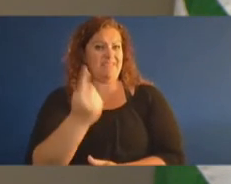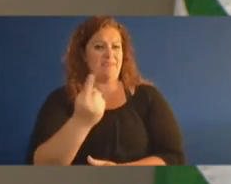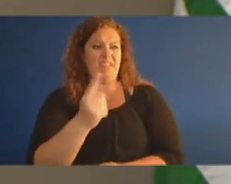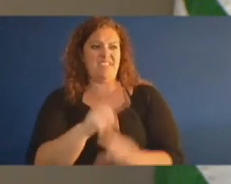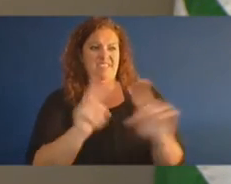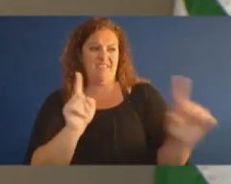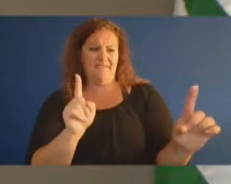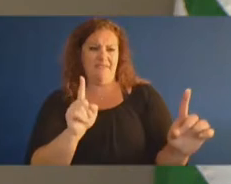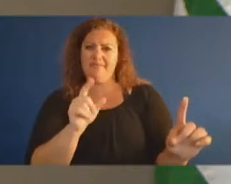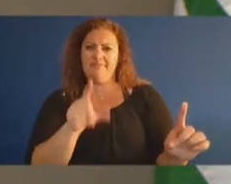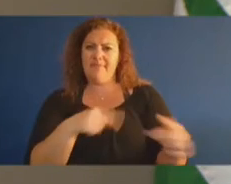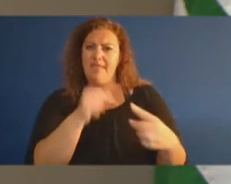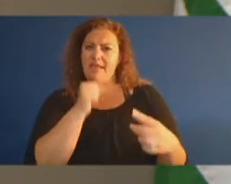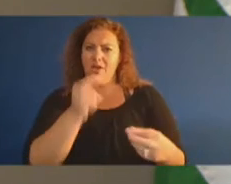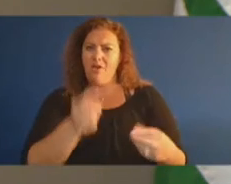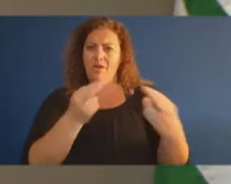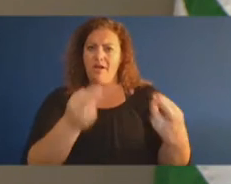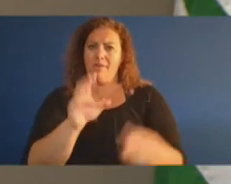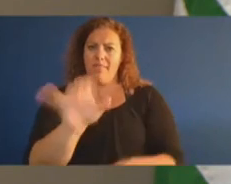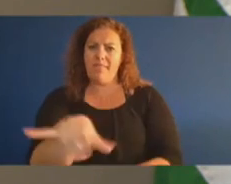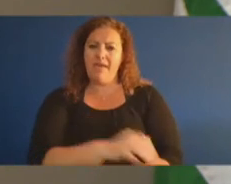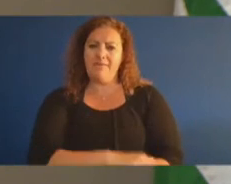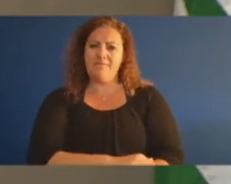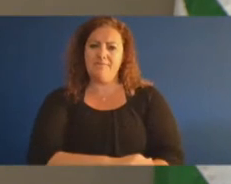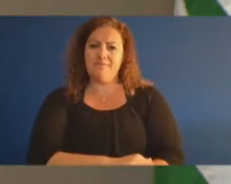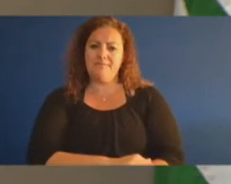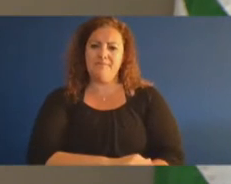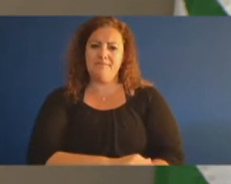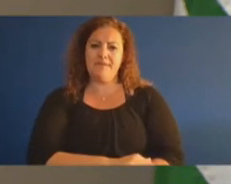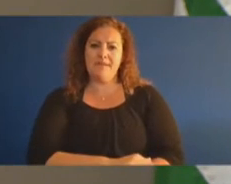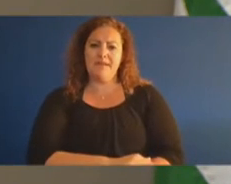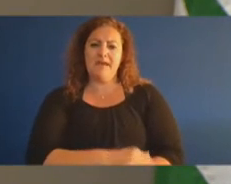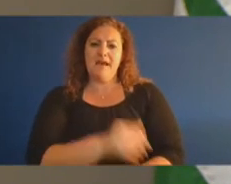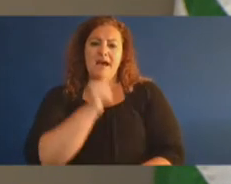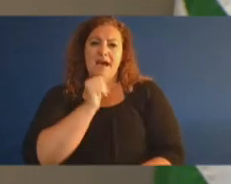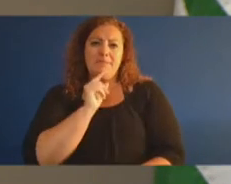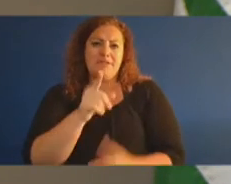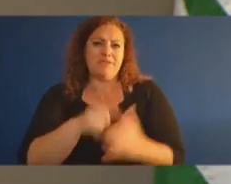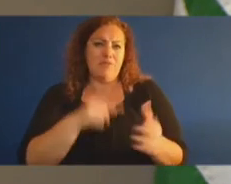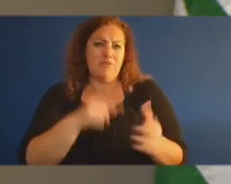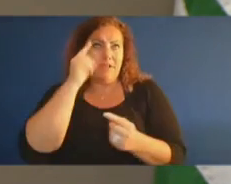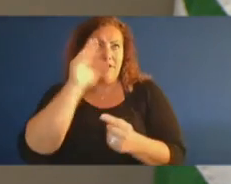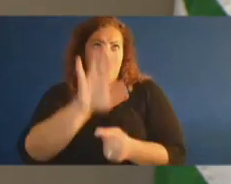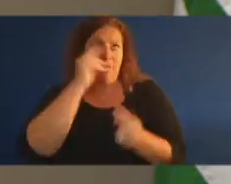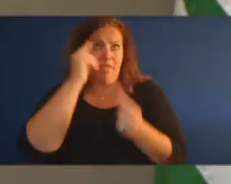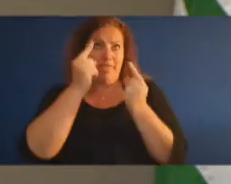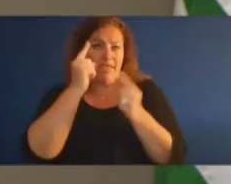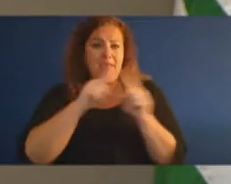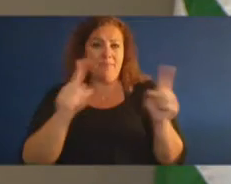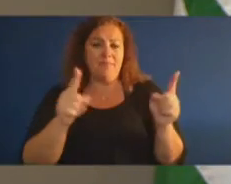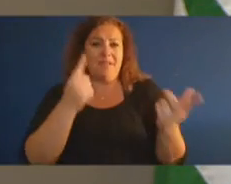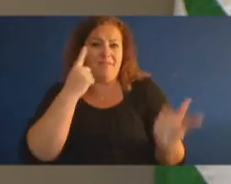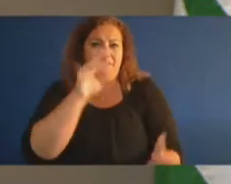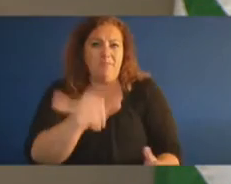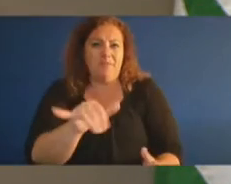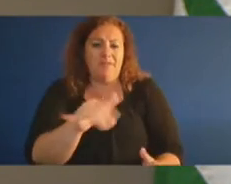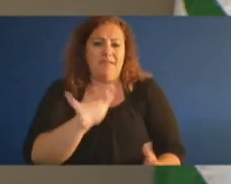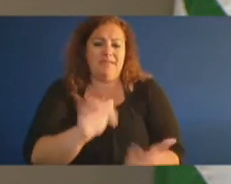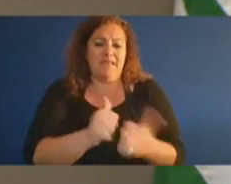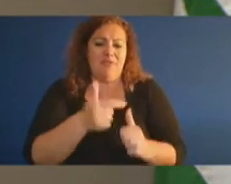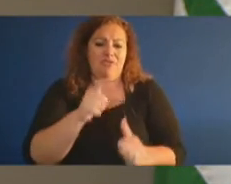recommend it uh and you know I'm I'm not sure what your thinking was but I'm just saying it to me that's kind of how it should